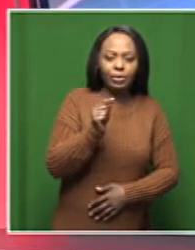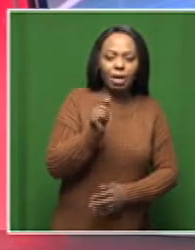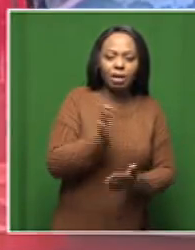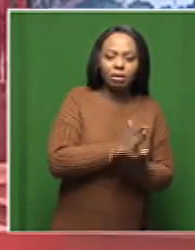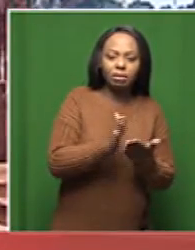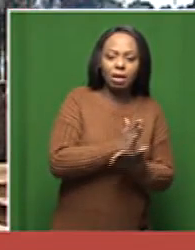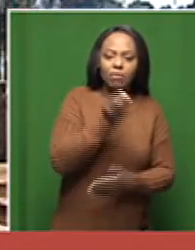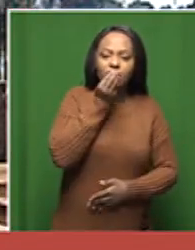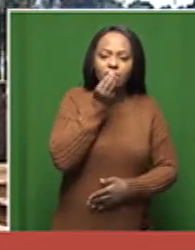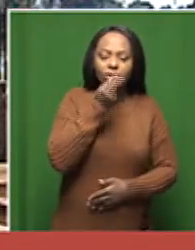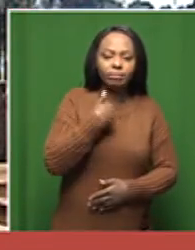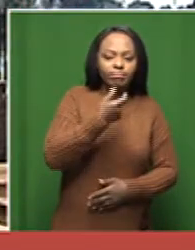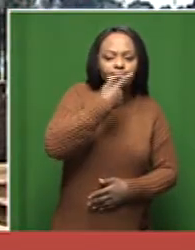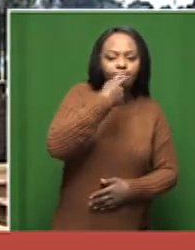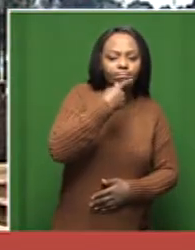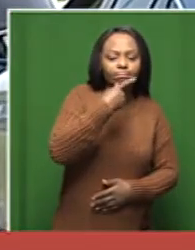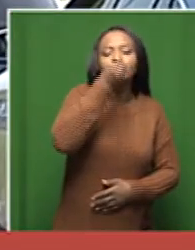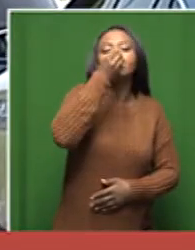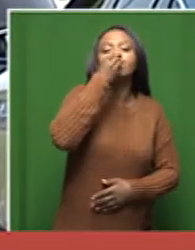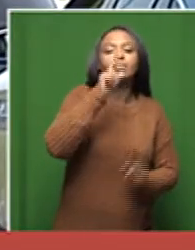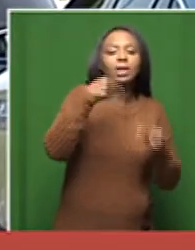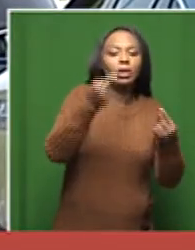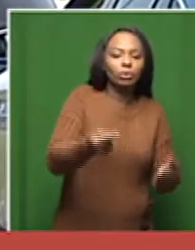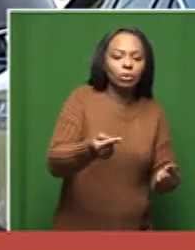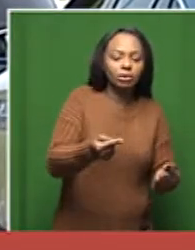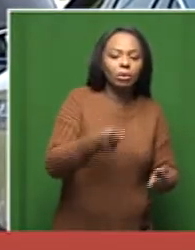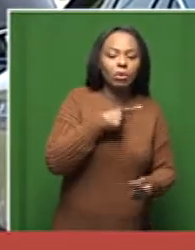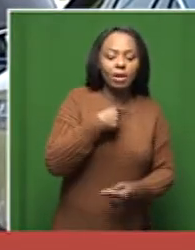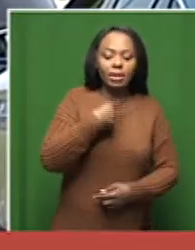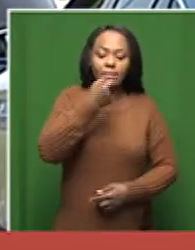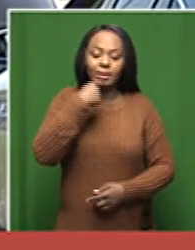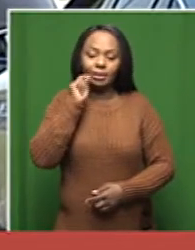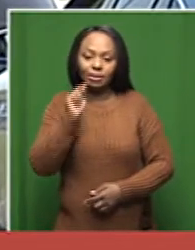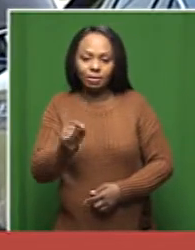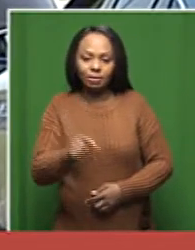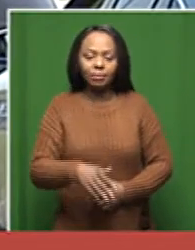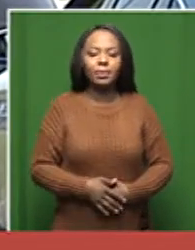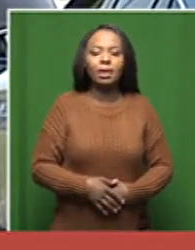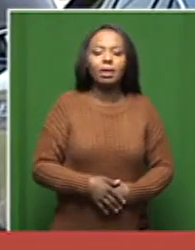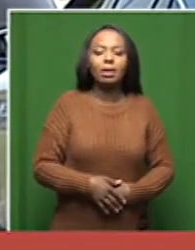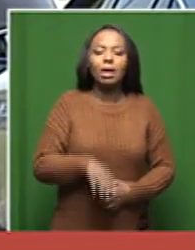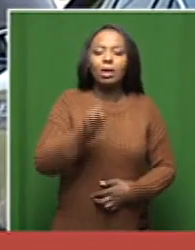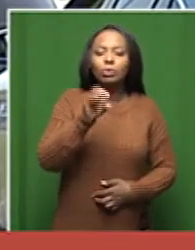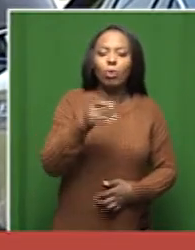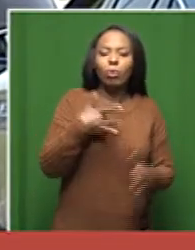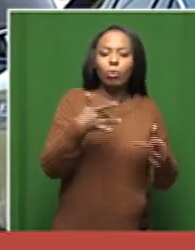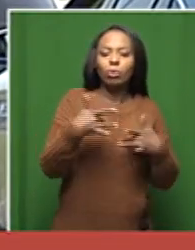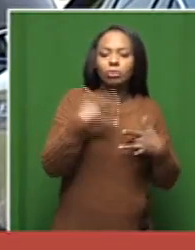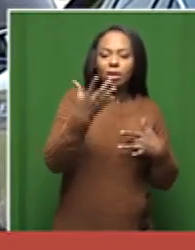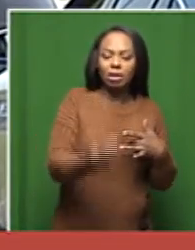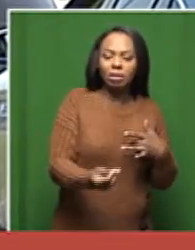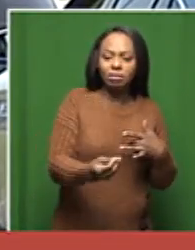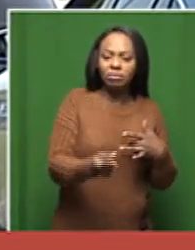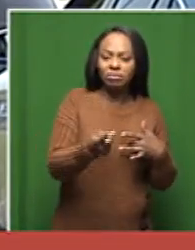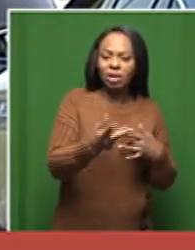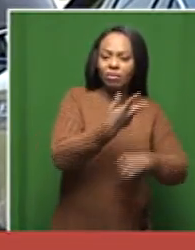can't eat because of this tablet. So I was just a bit concerned. Can I take the